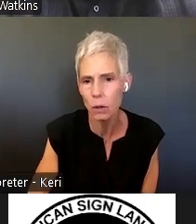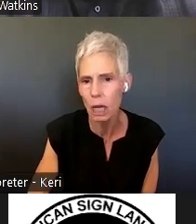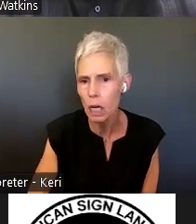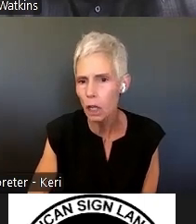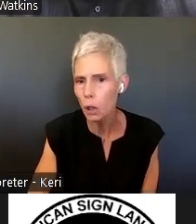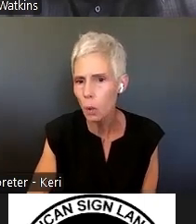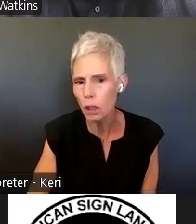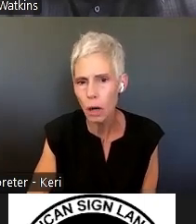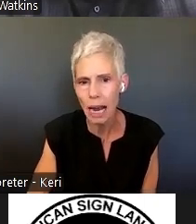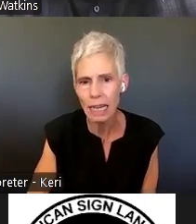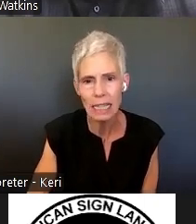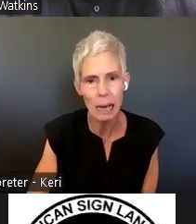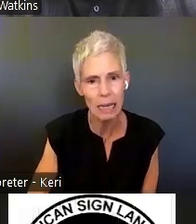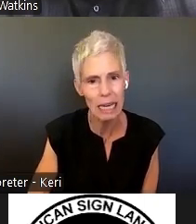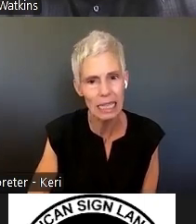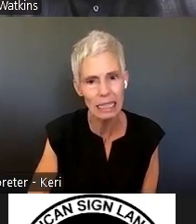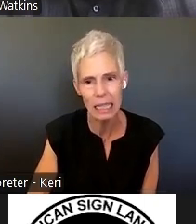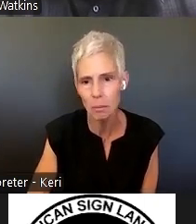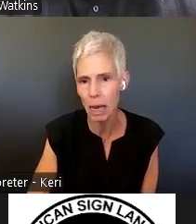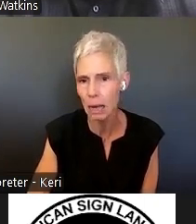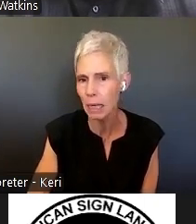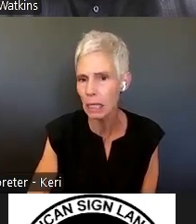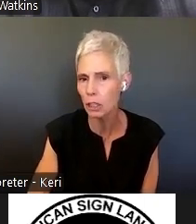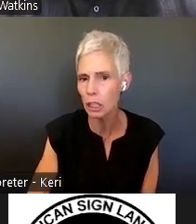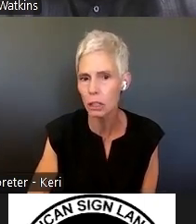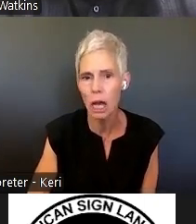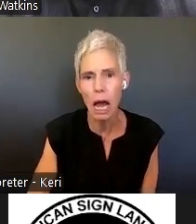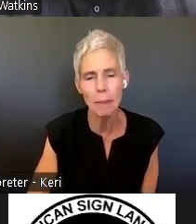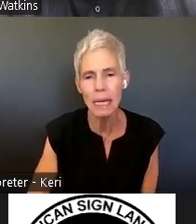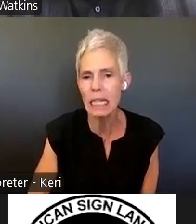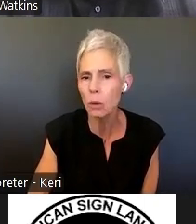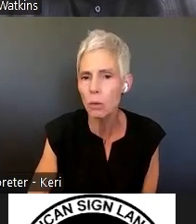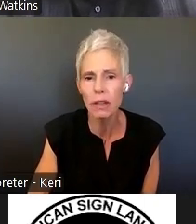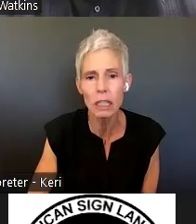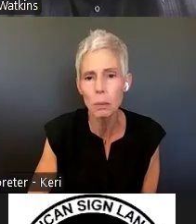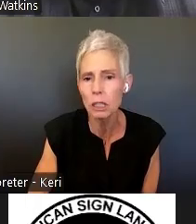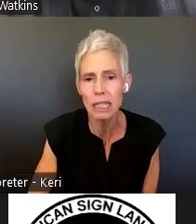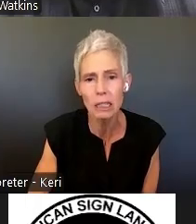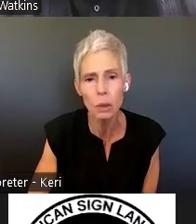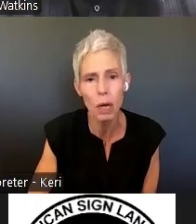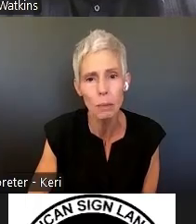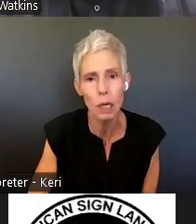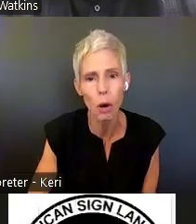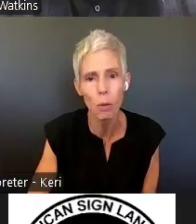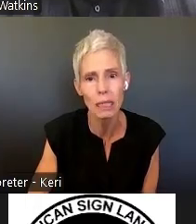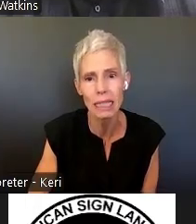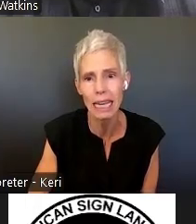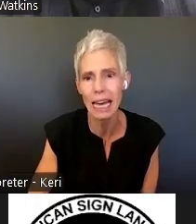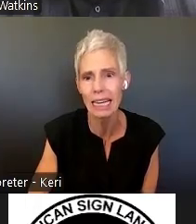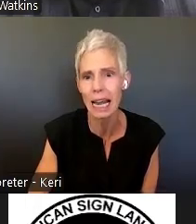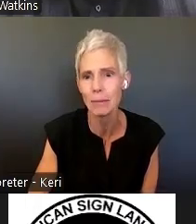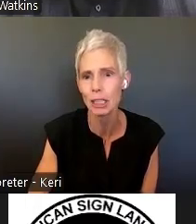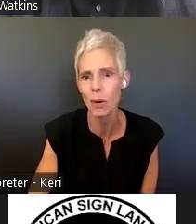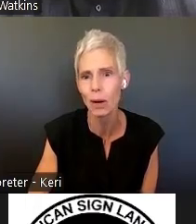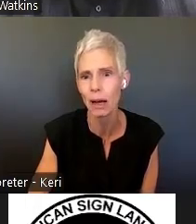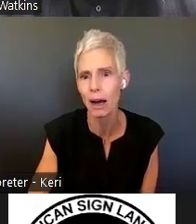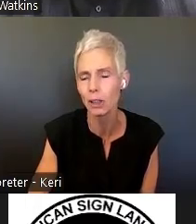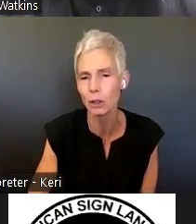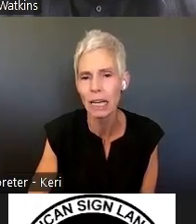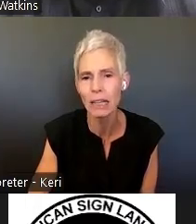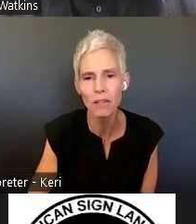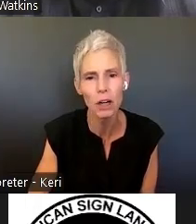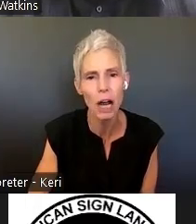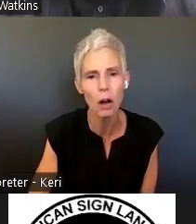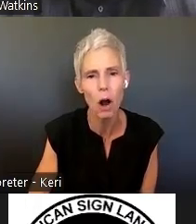to buy food. So we're trying to, I mean, he's thinking maybe just, I mean, he doesn't, this person person doesn't want to be homeless again. And I'm just going,